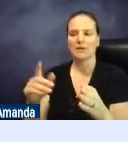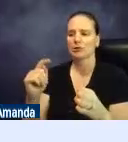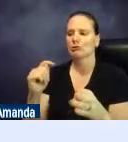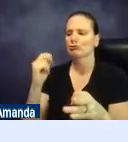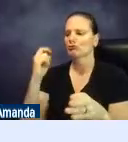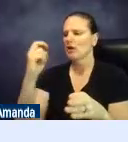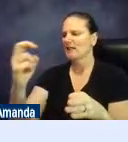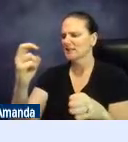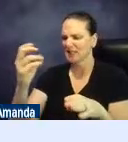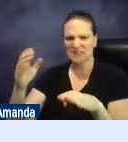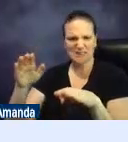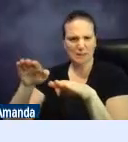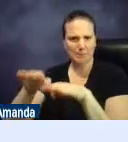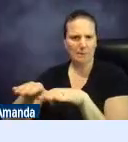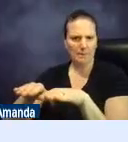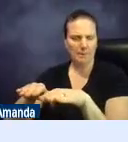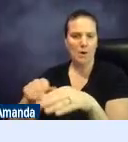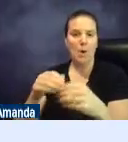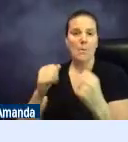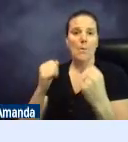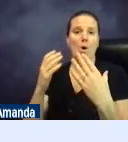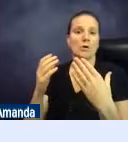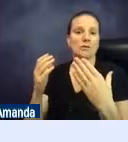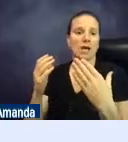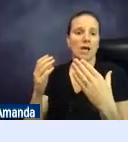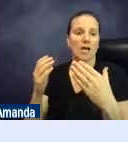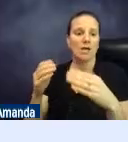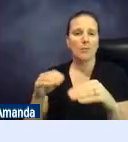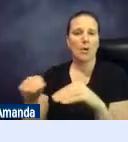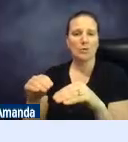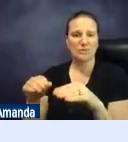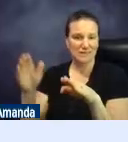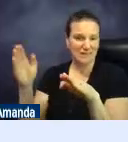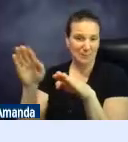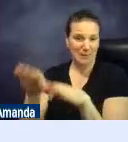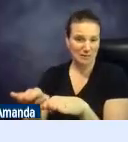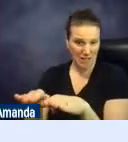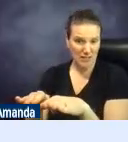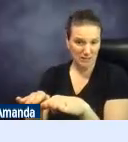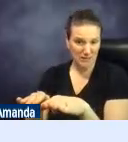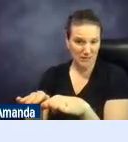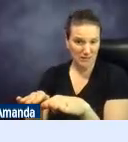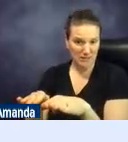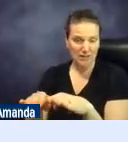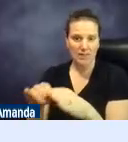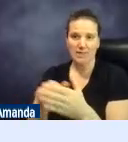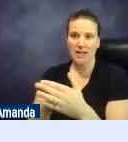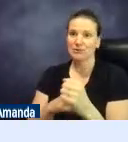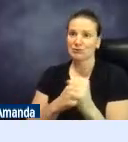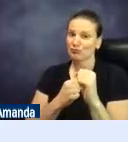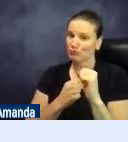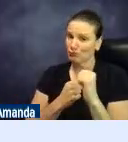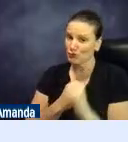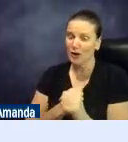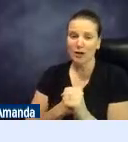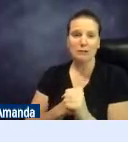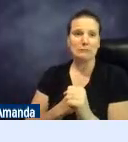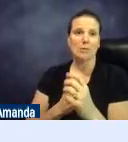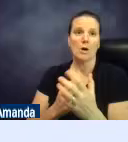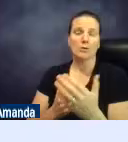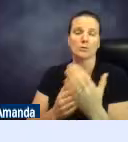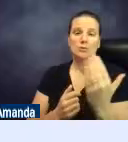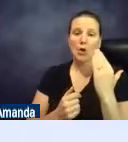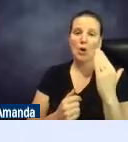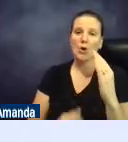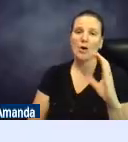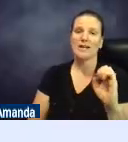best practice because multimodal is just that, multimodal side by side. We're really getting the strong signals. I just want to acknowledge that from Casey